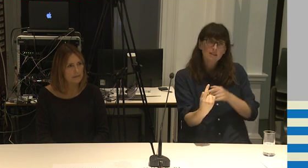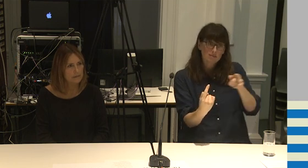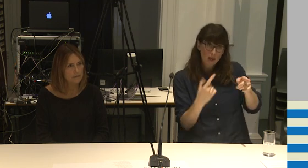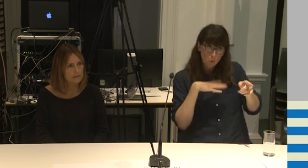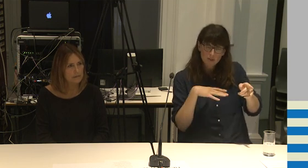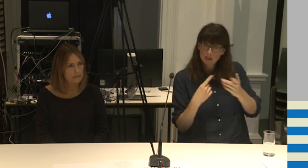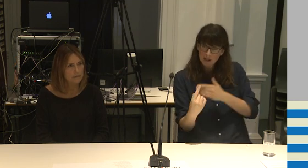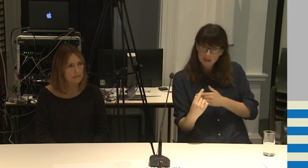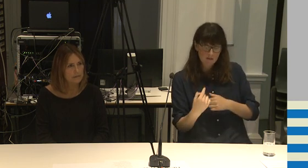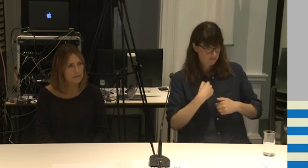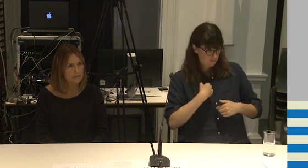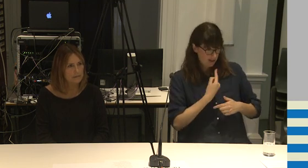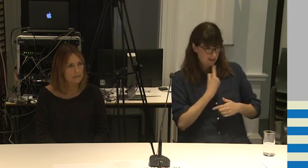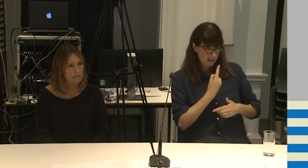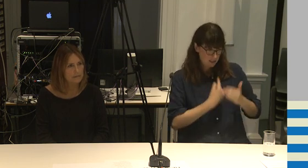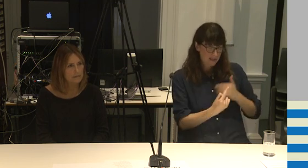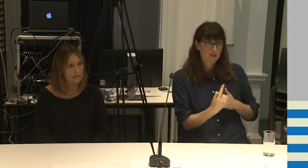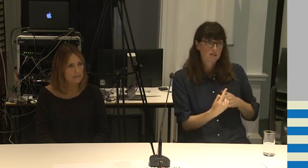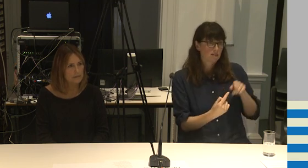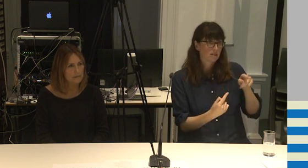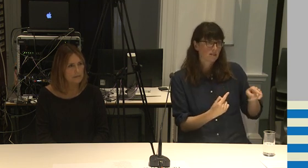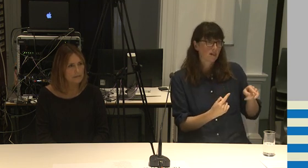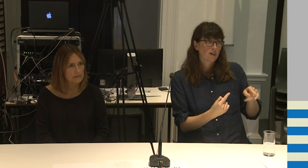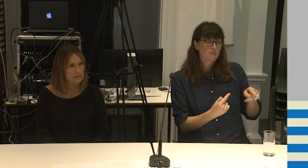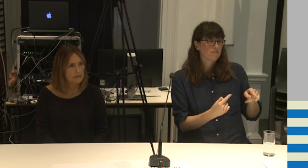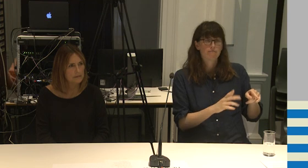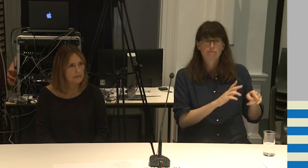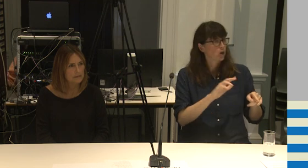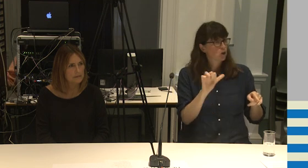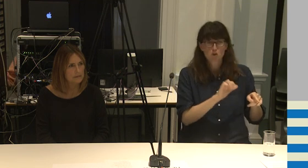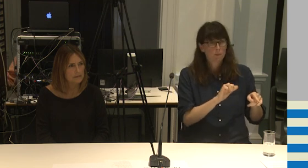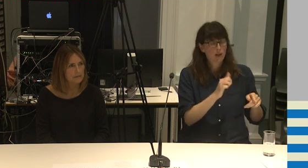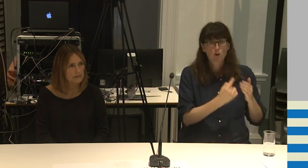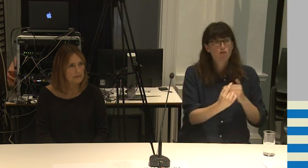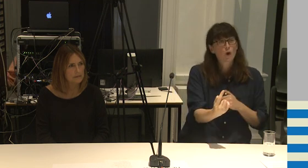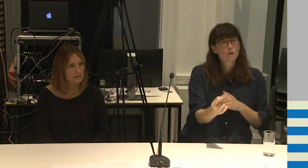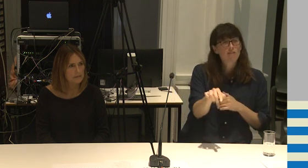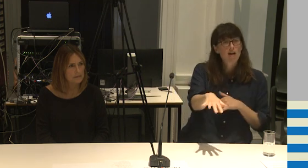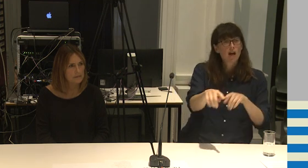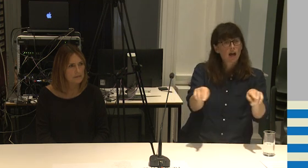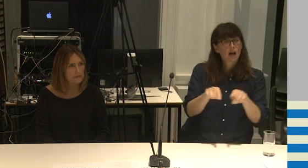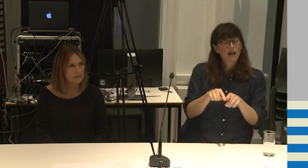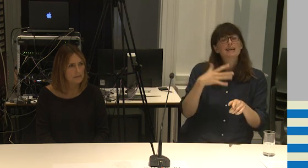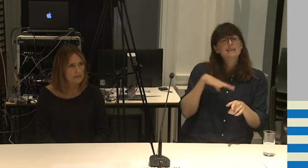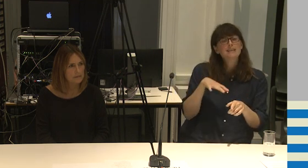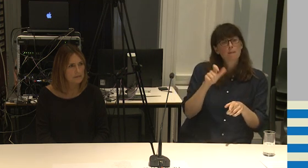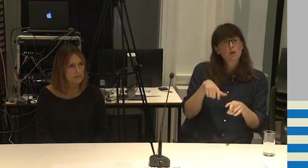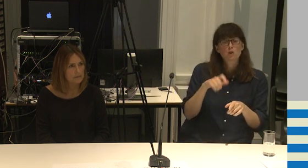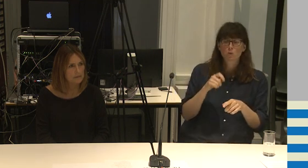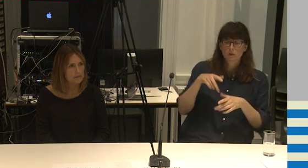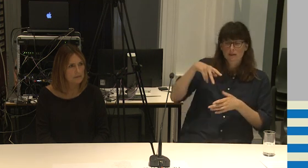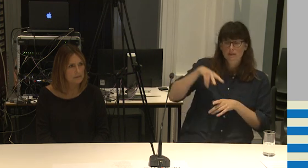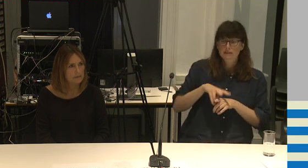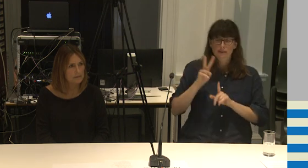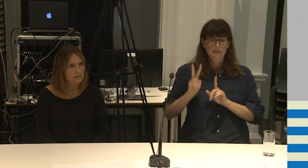what I want. I'm saying I want to do it independently. And he's saying, I don't think you should be allowed in there on your own. We need to get you someone who will just